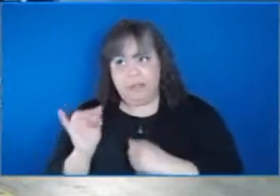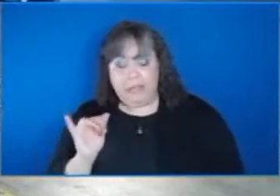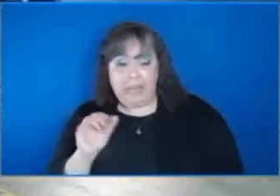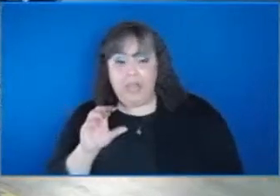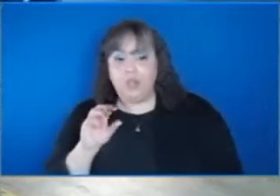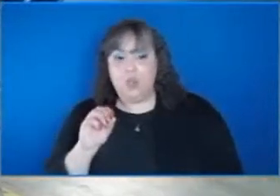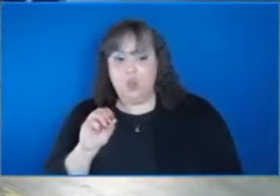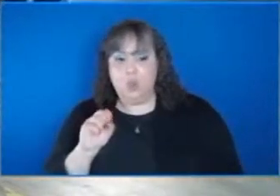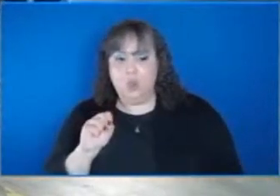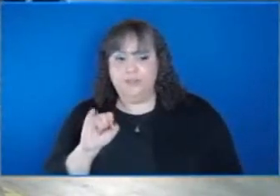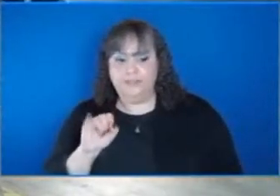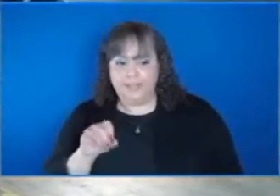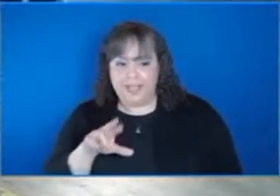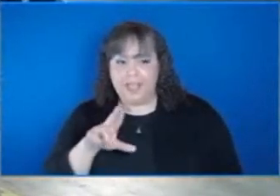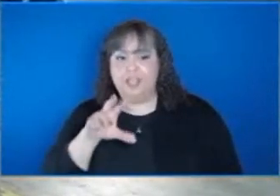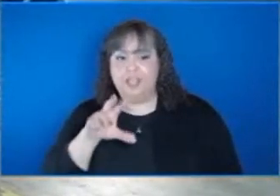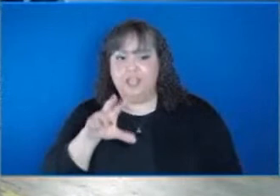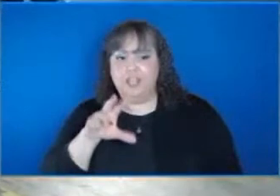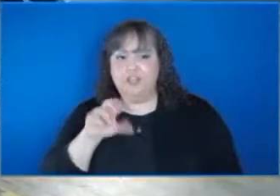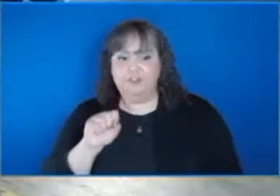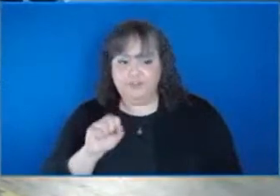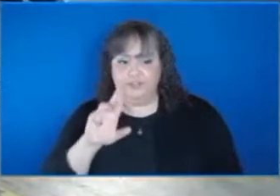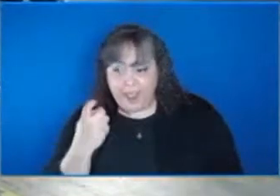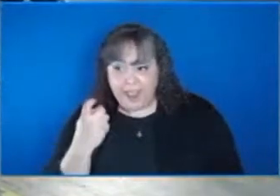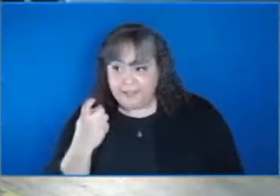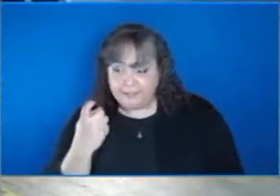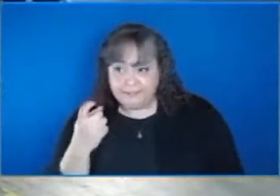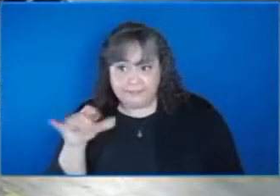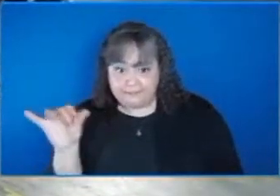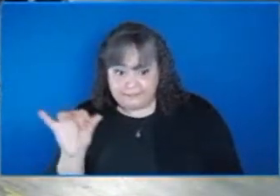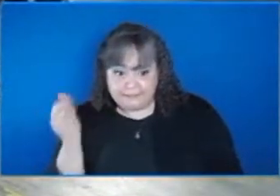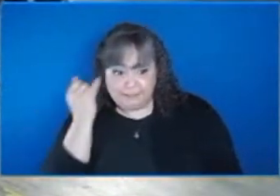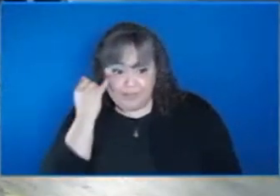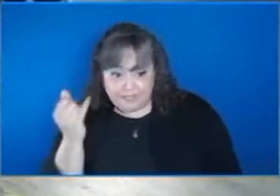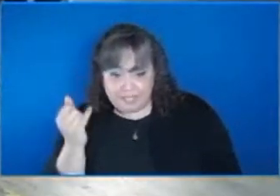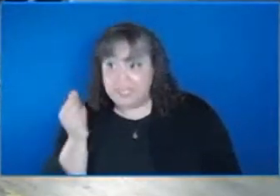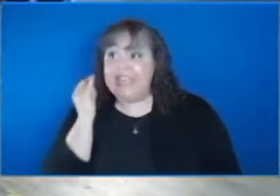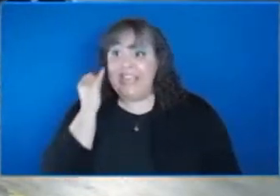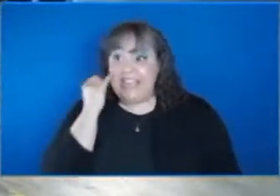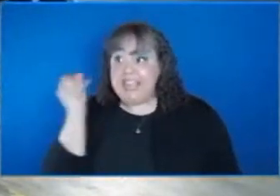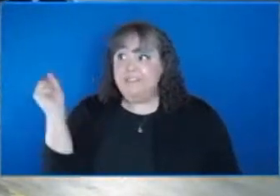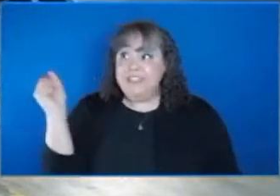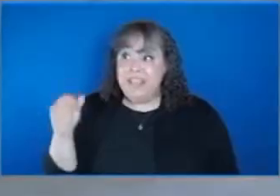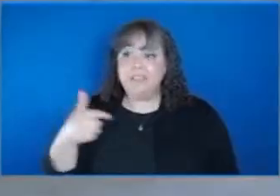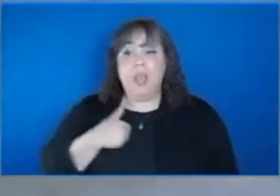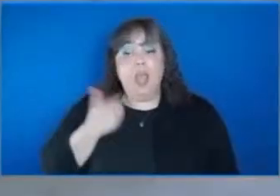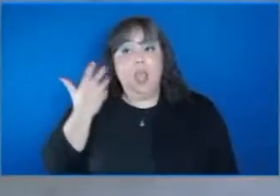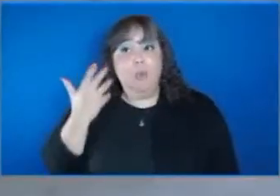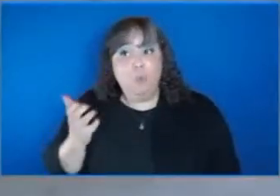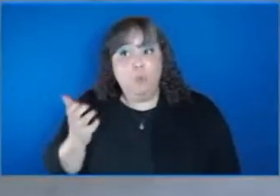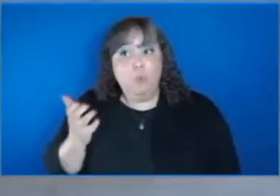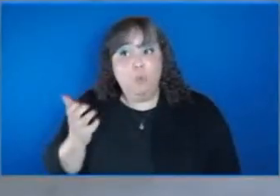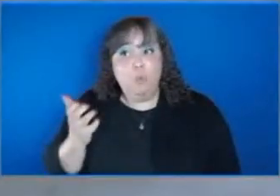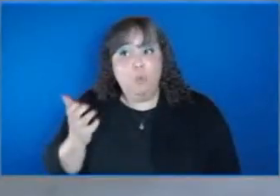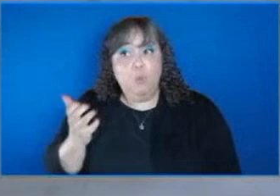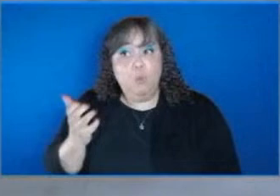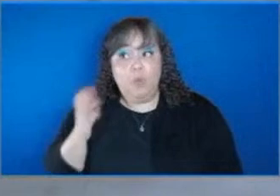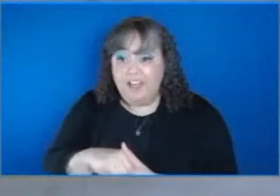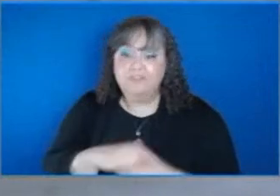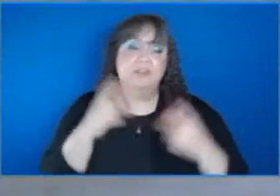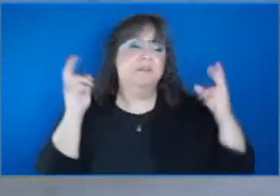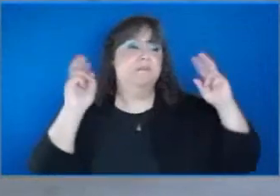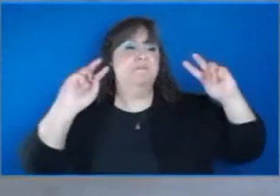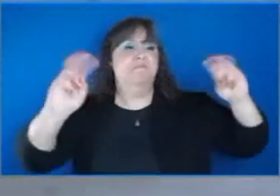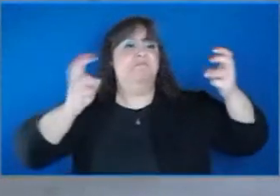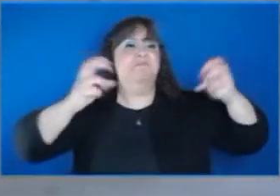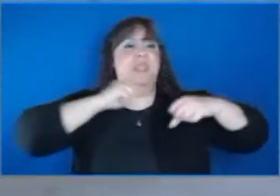wants in. Okay. Planetary Defenders, would that Planetary be the... Defenders, I think that's the best way to go there.